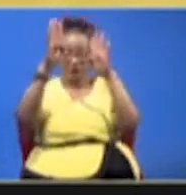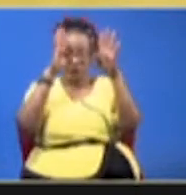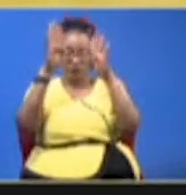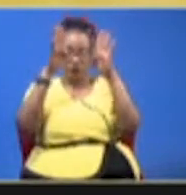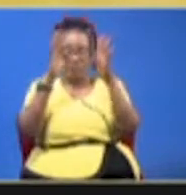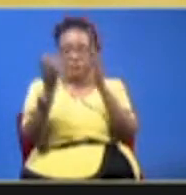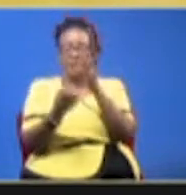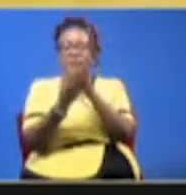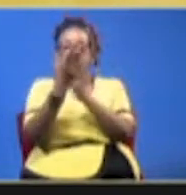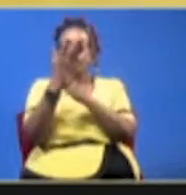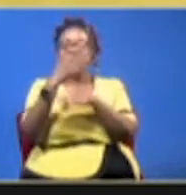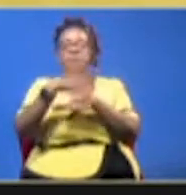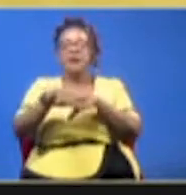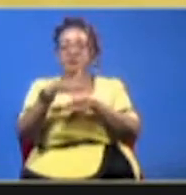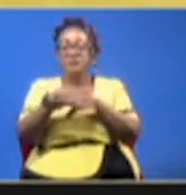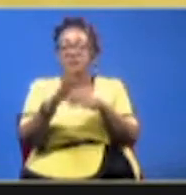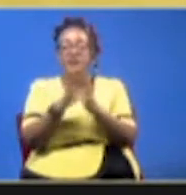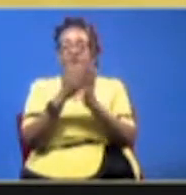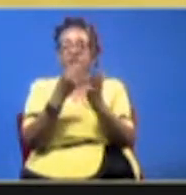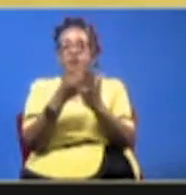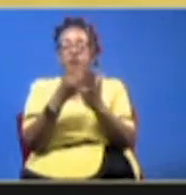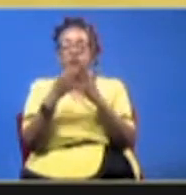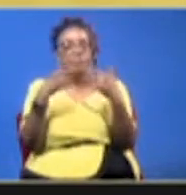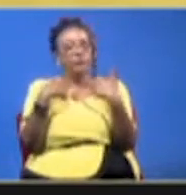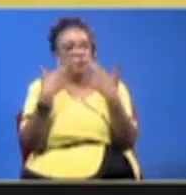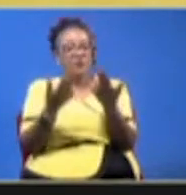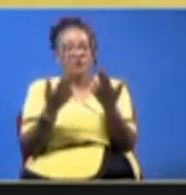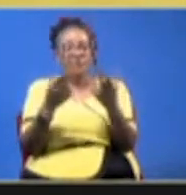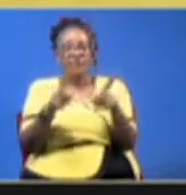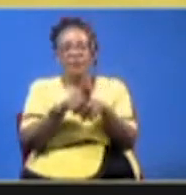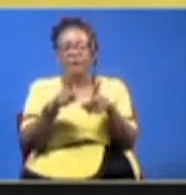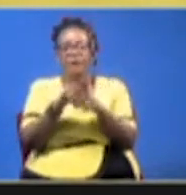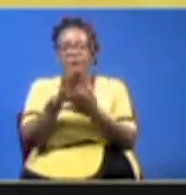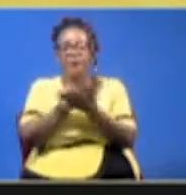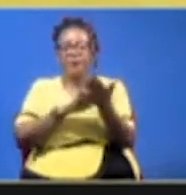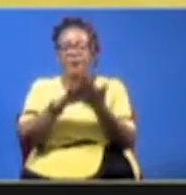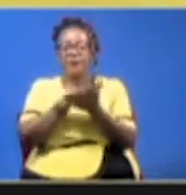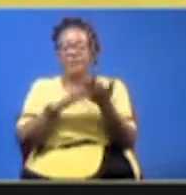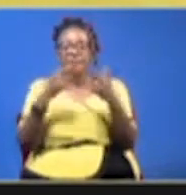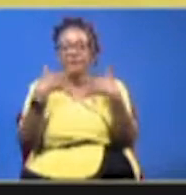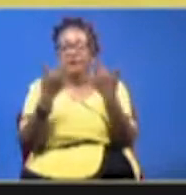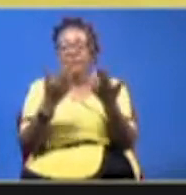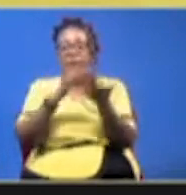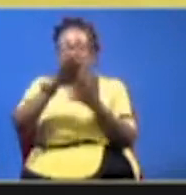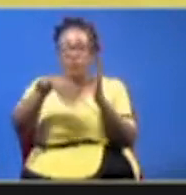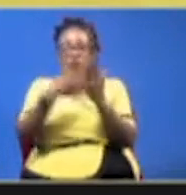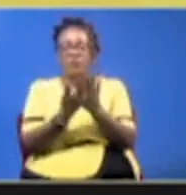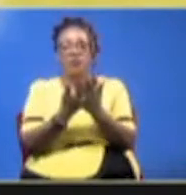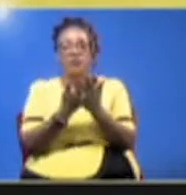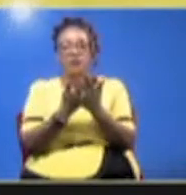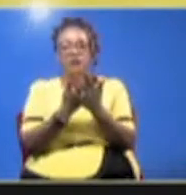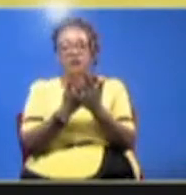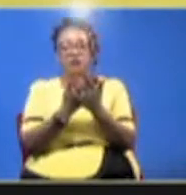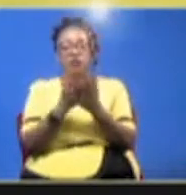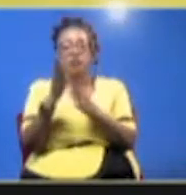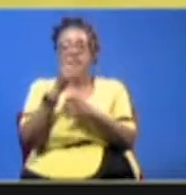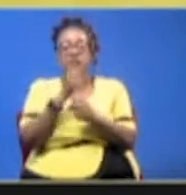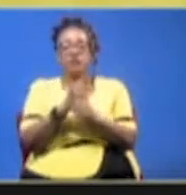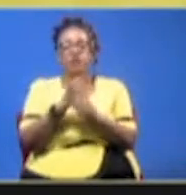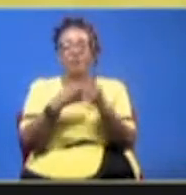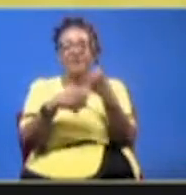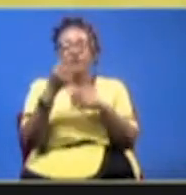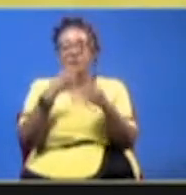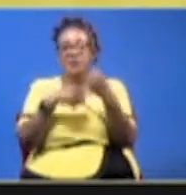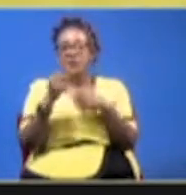out transparency in financial reporting, and basically reporting in all facets of organizational